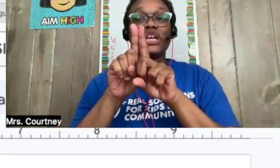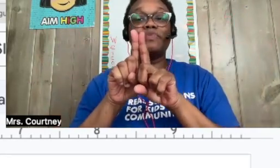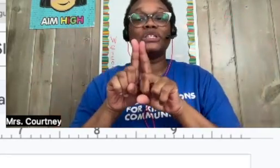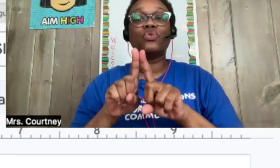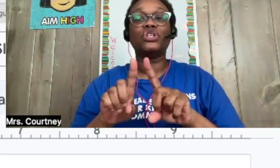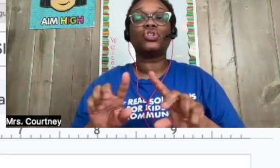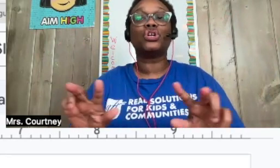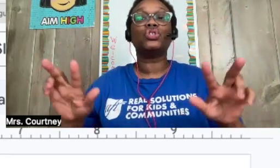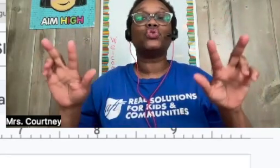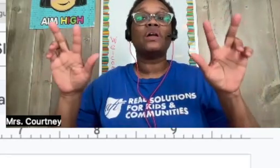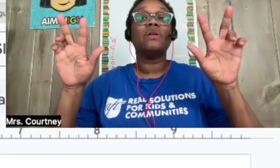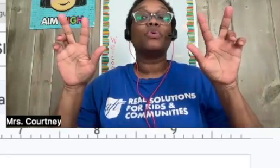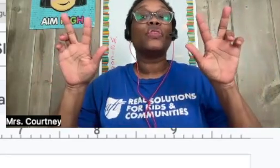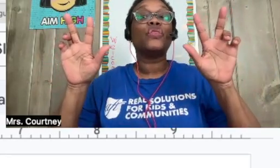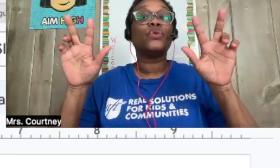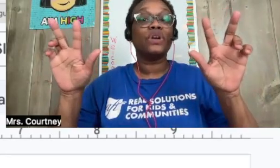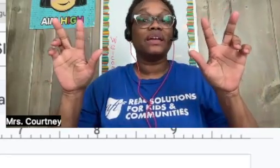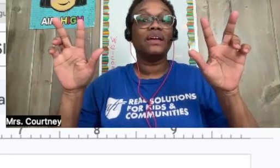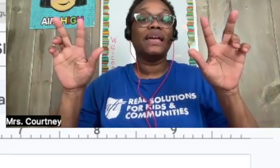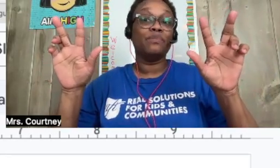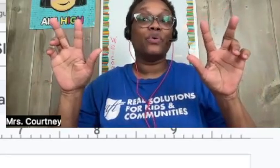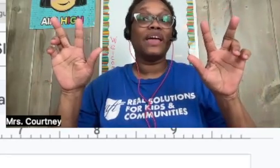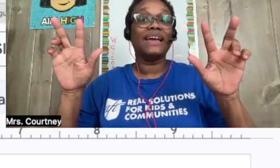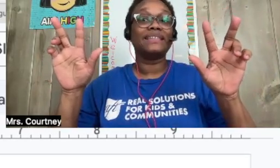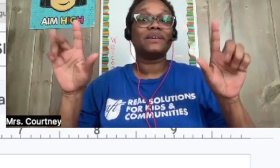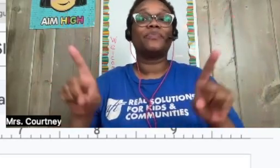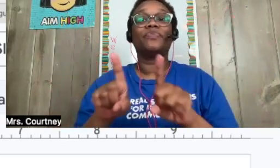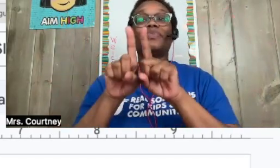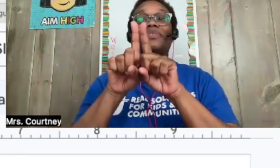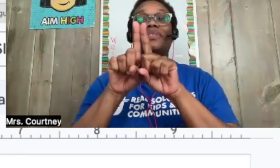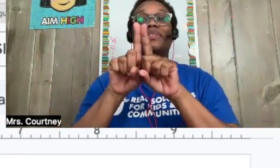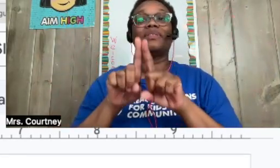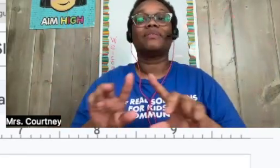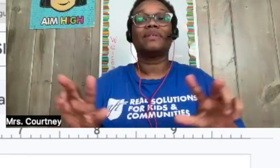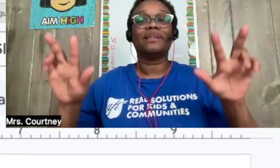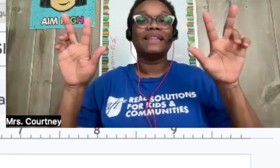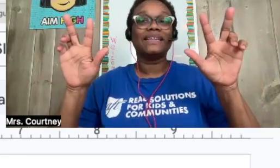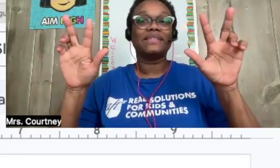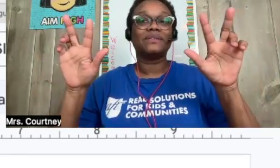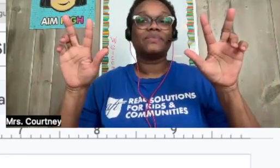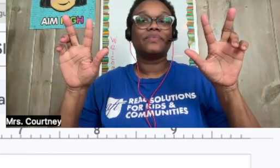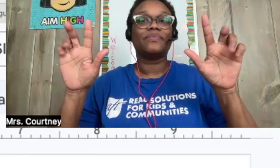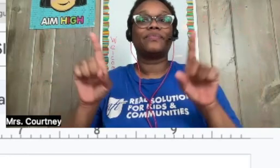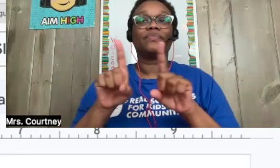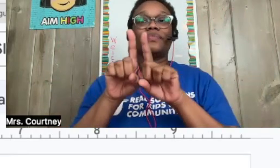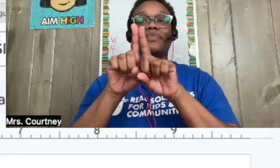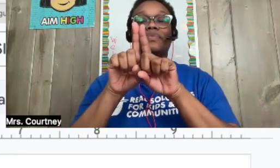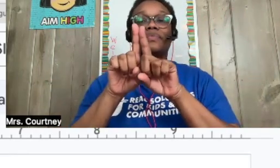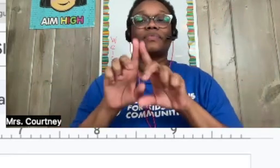hand shape is going to turn into a number 3 in both hands, like this.